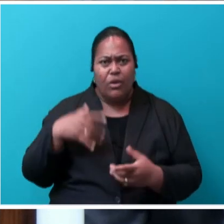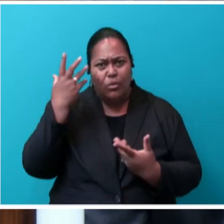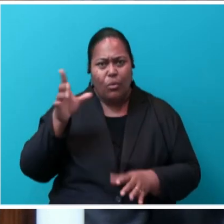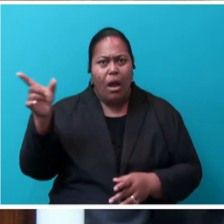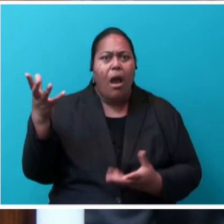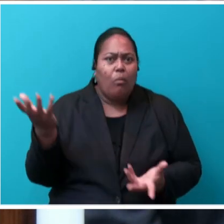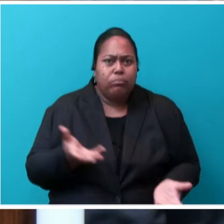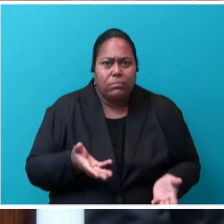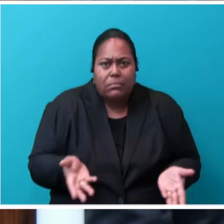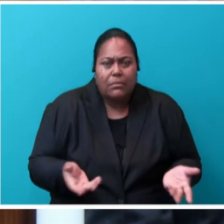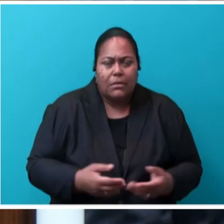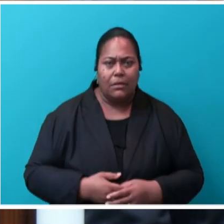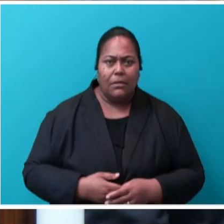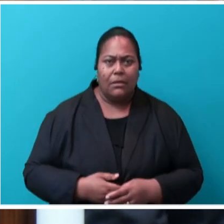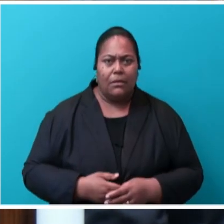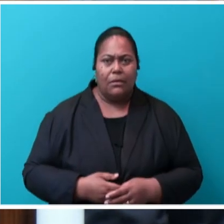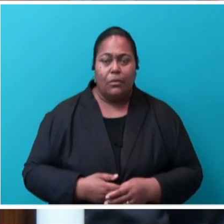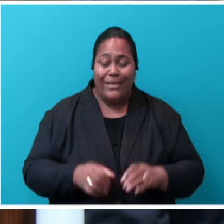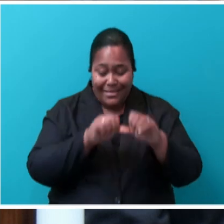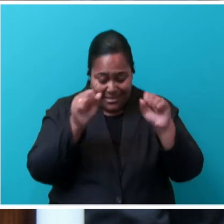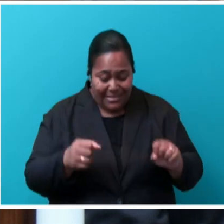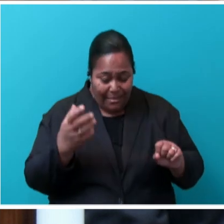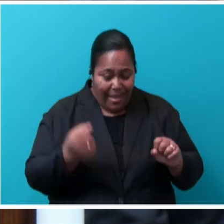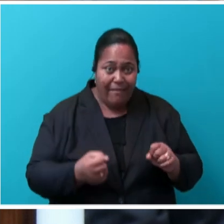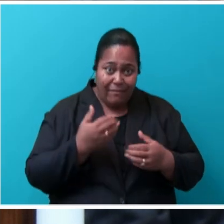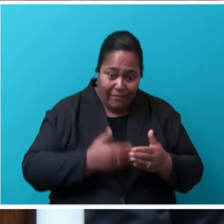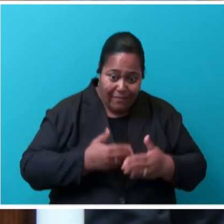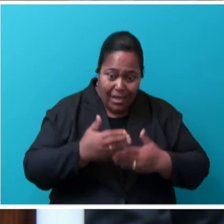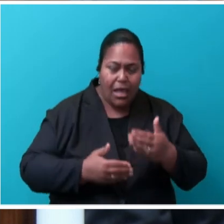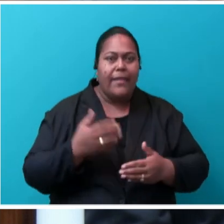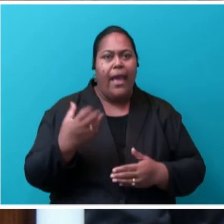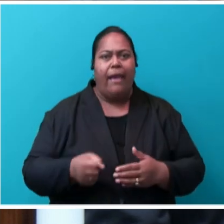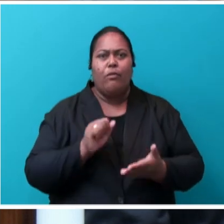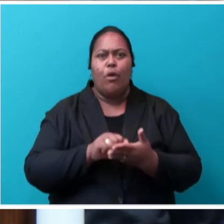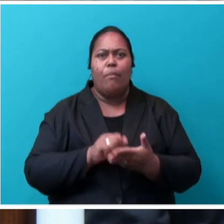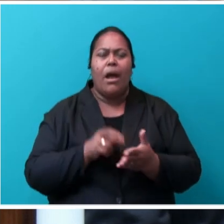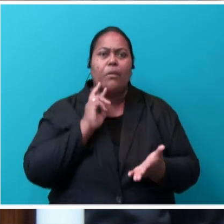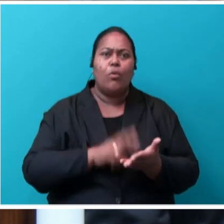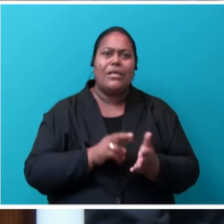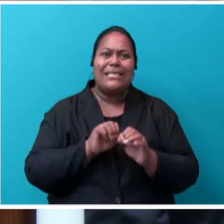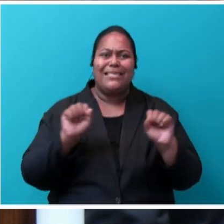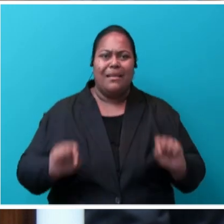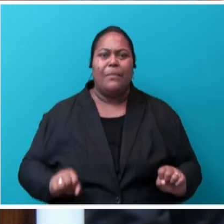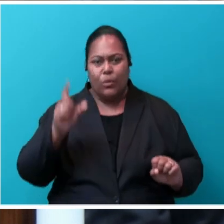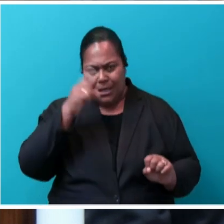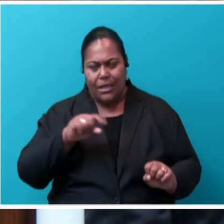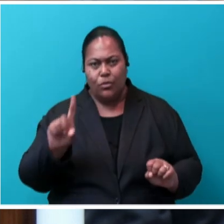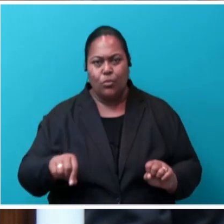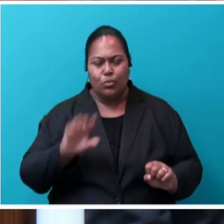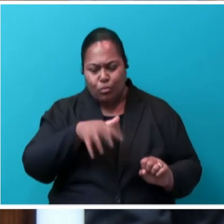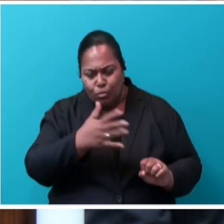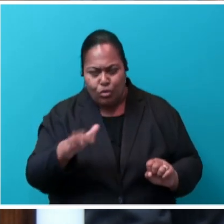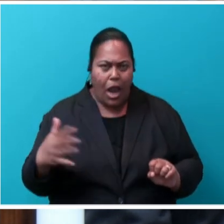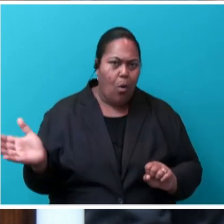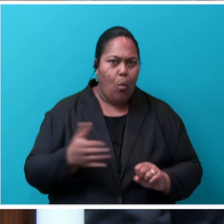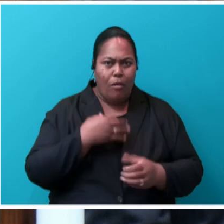have a proper reporting system in place to check all the various financial